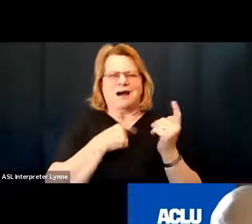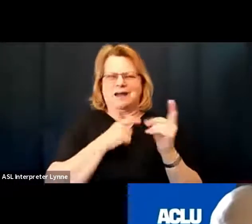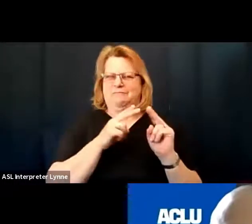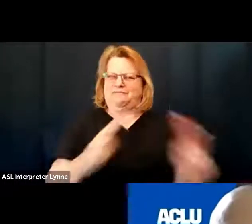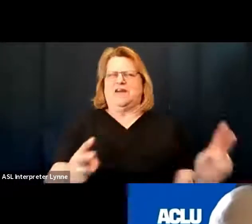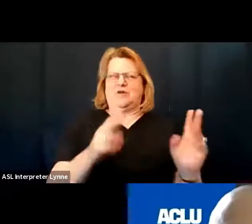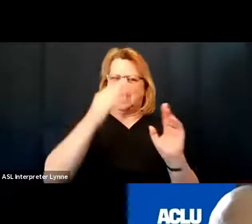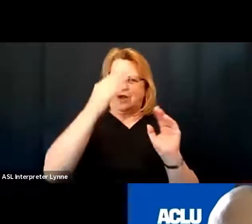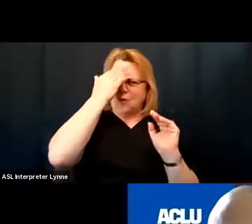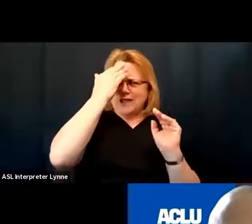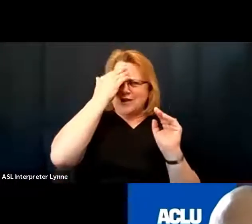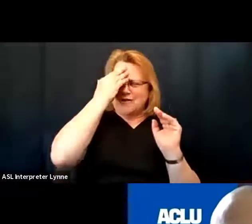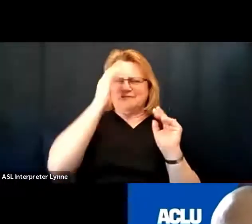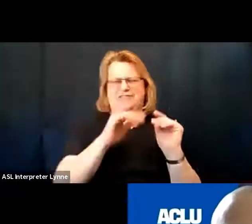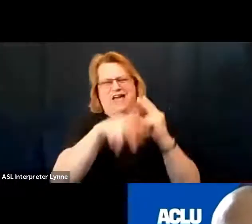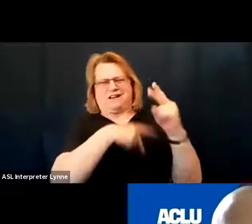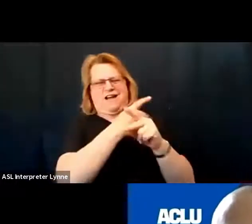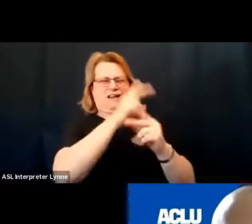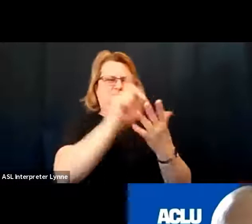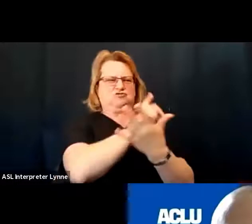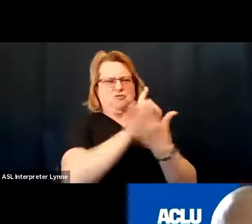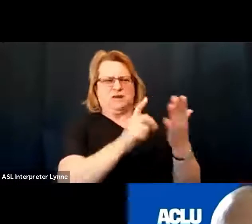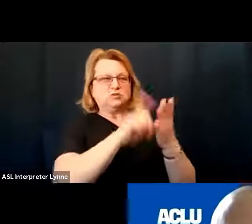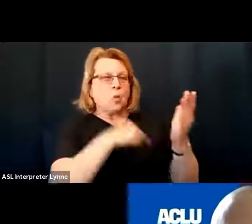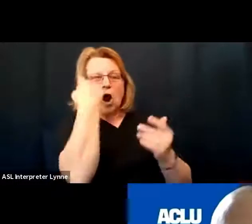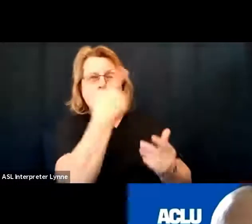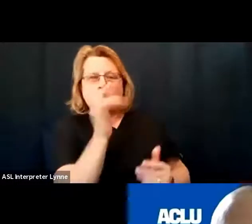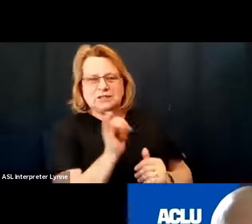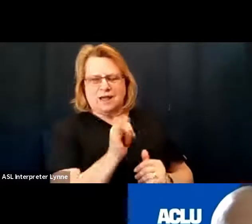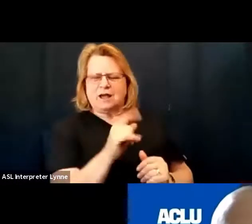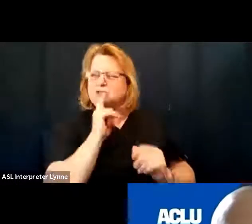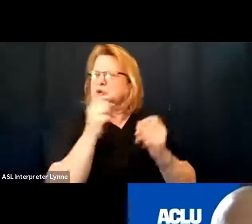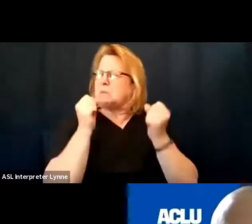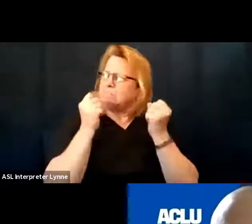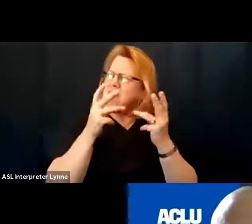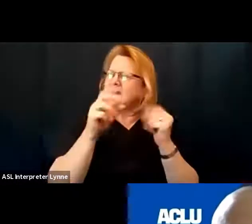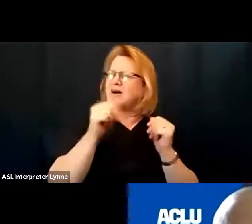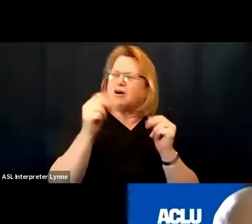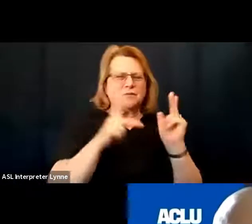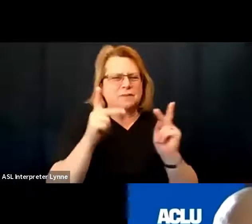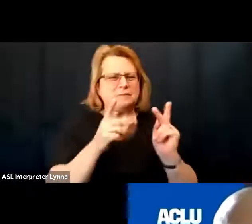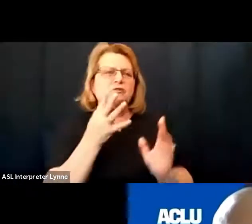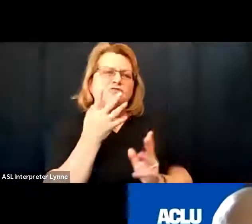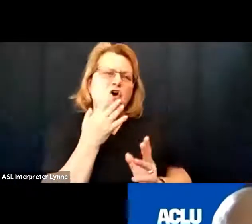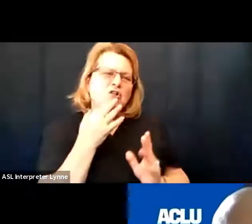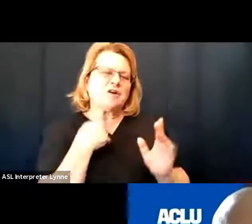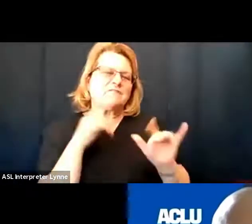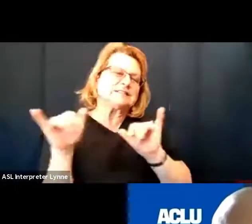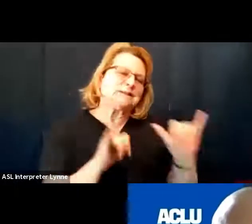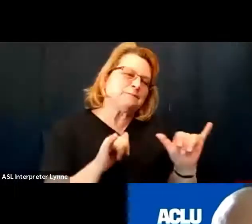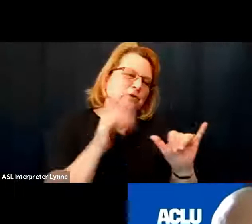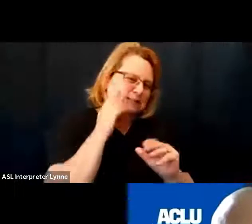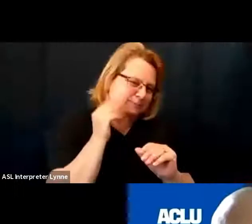what this type of discrimination looks like. And I'm sure many other people of color can have a similar experience from that